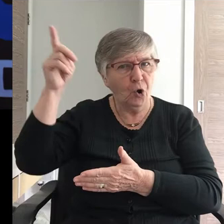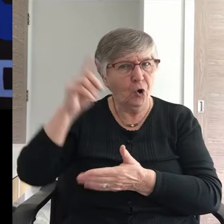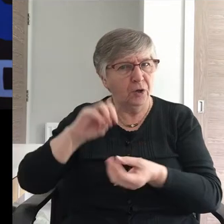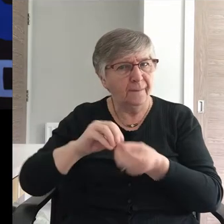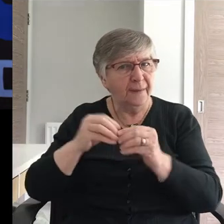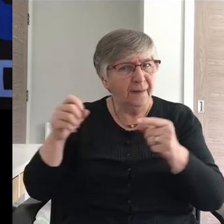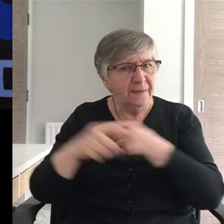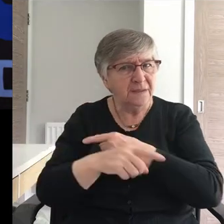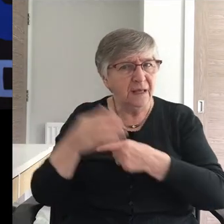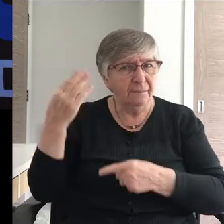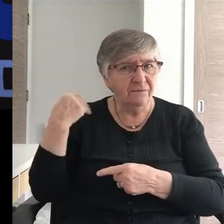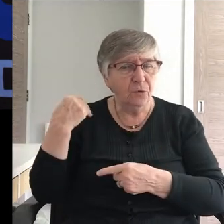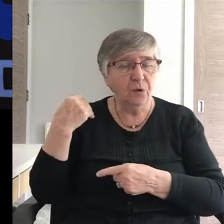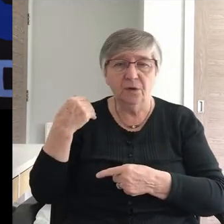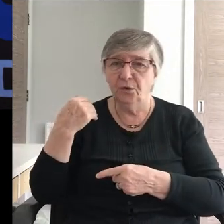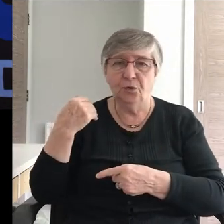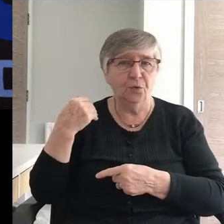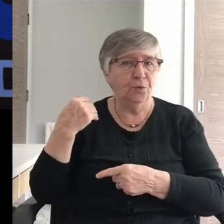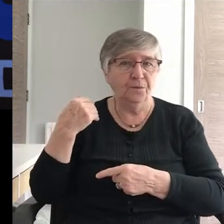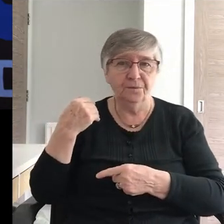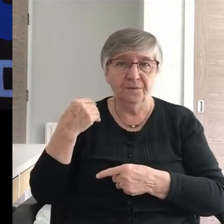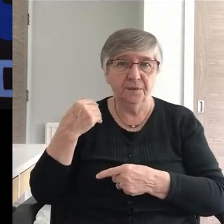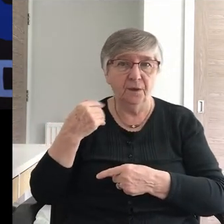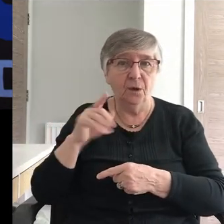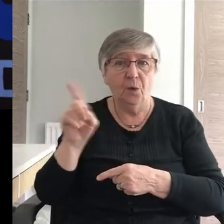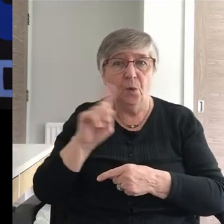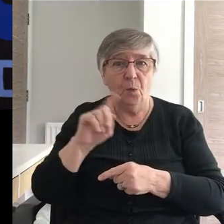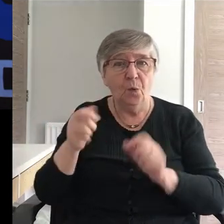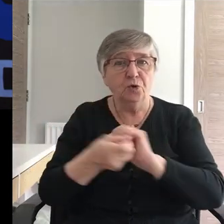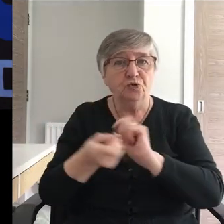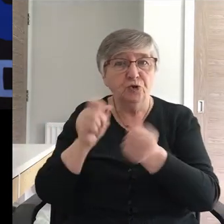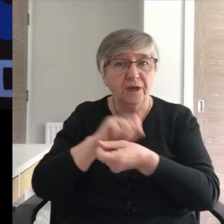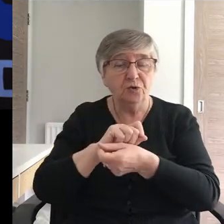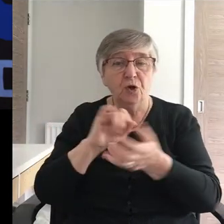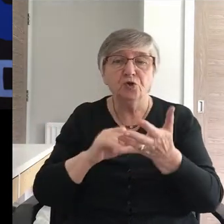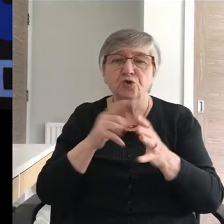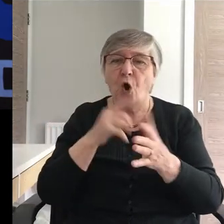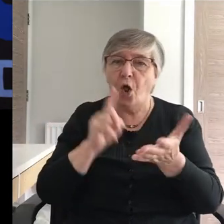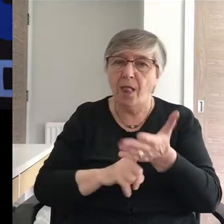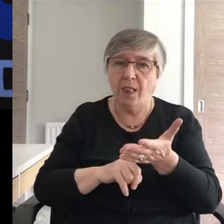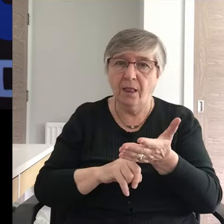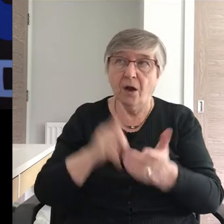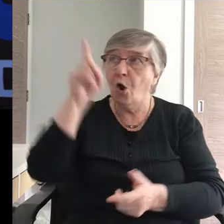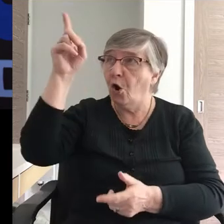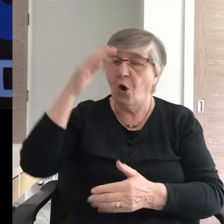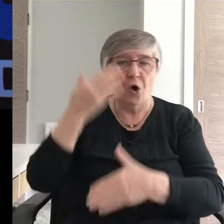him? No, there had been a significant change in Saul.